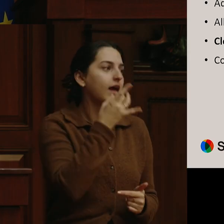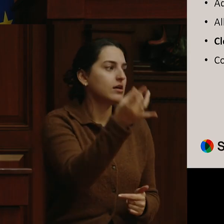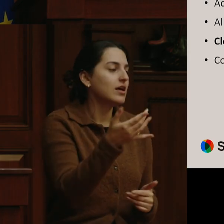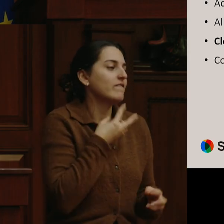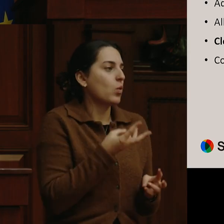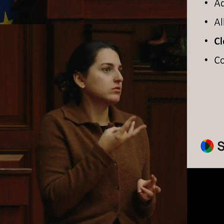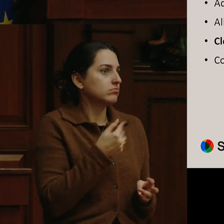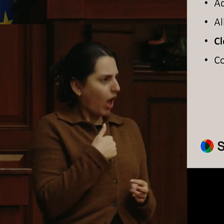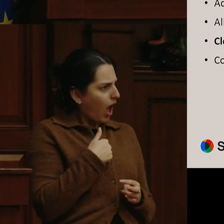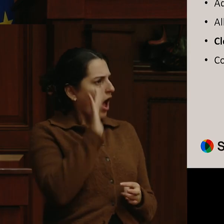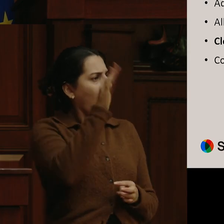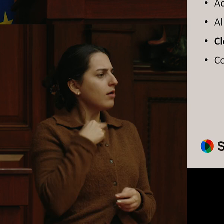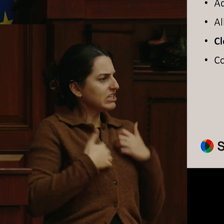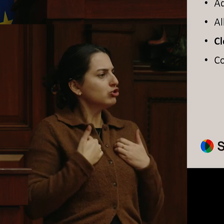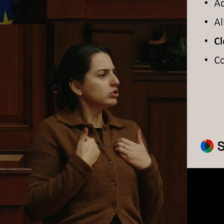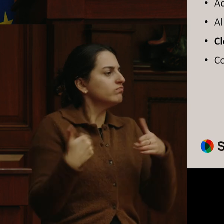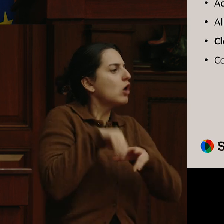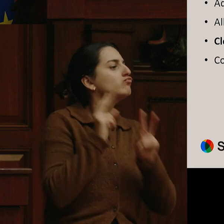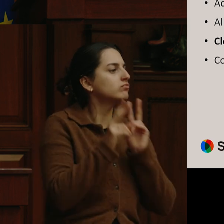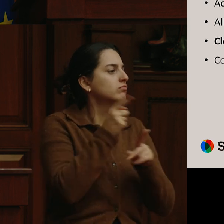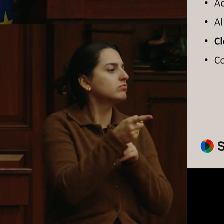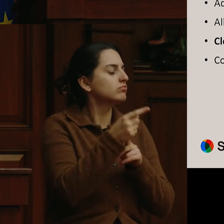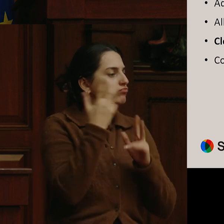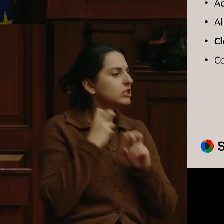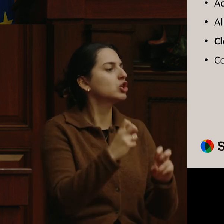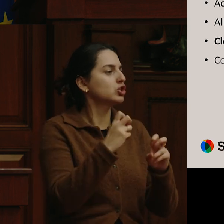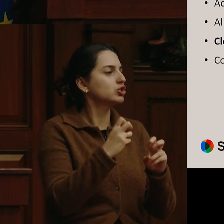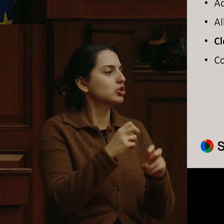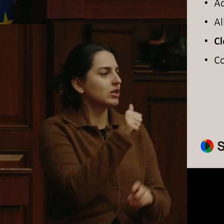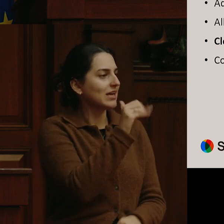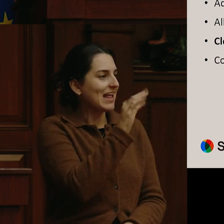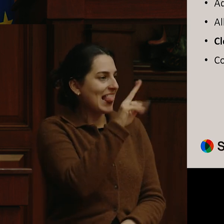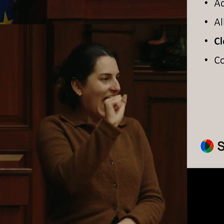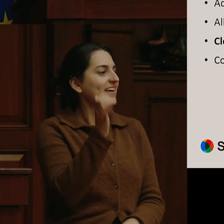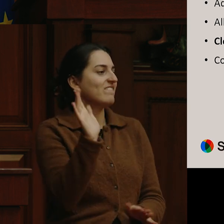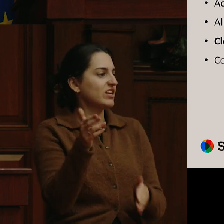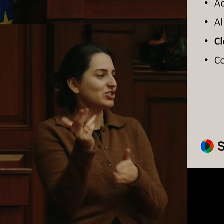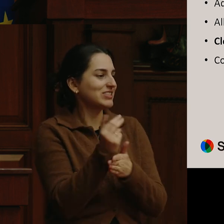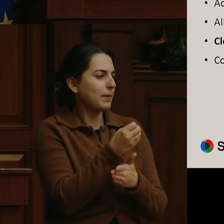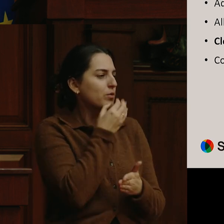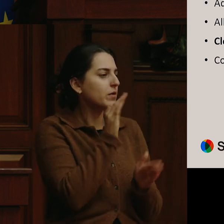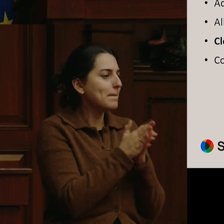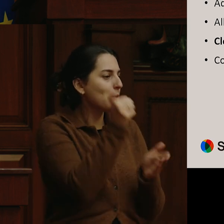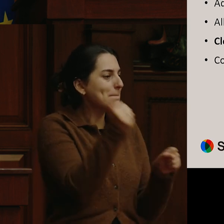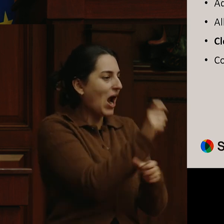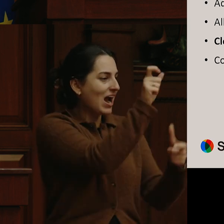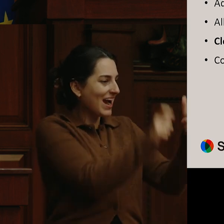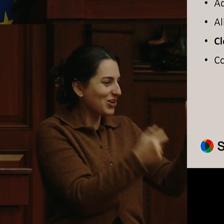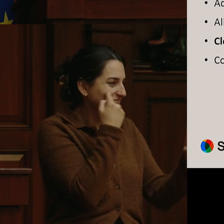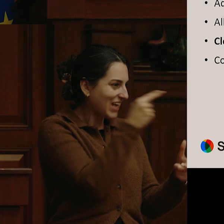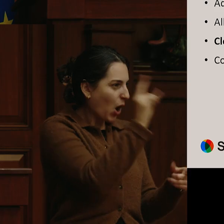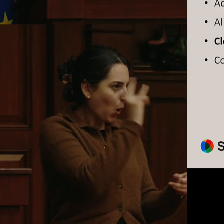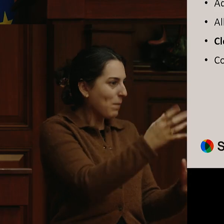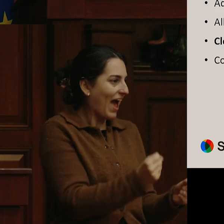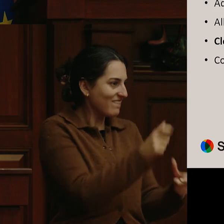have any interest in getting involved in the research. And Alana designed some lovely bookmarks there, which I hope everybody has. But